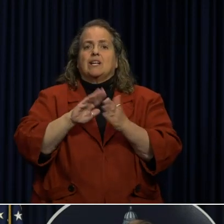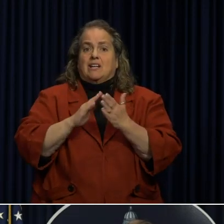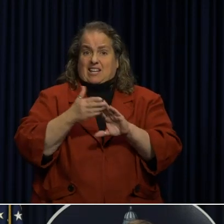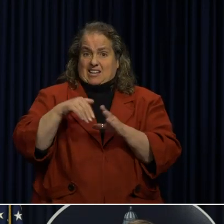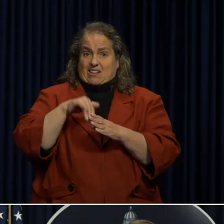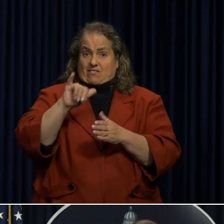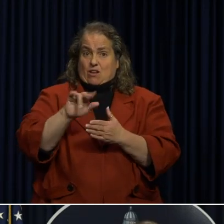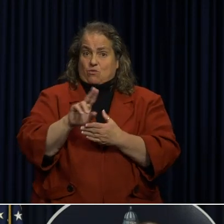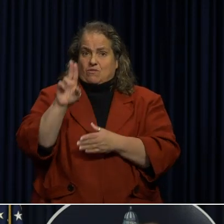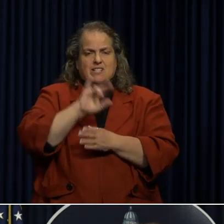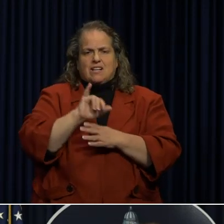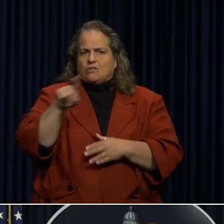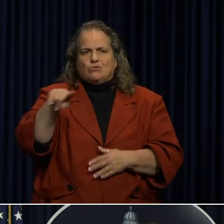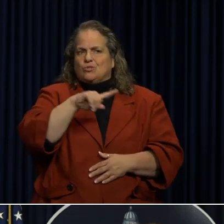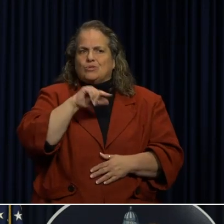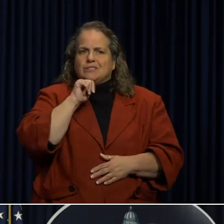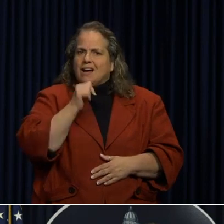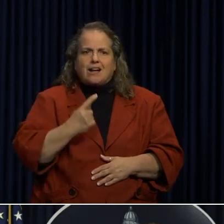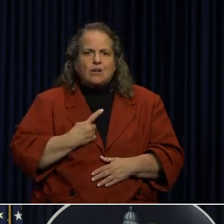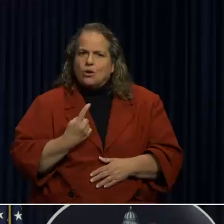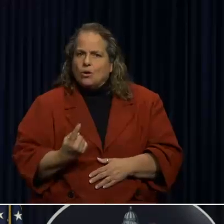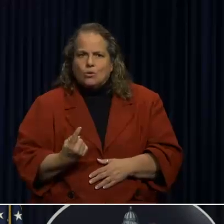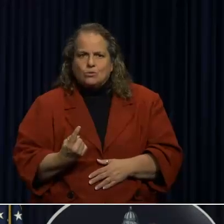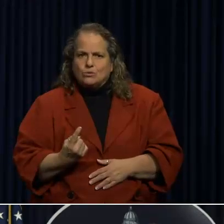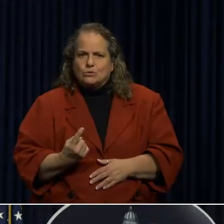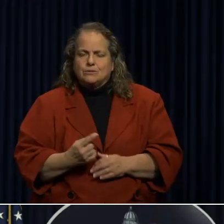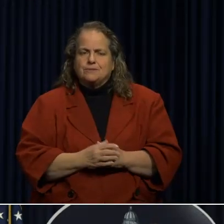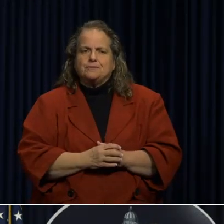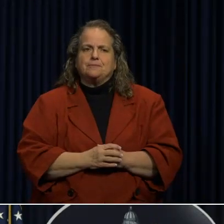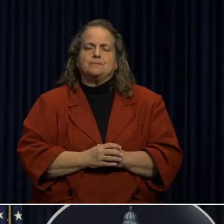you are not alone.